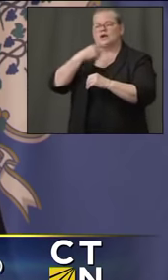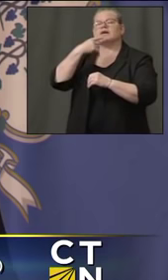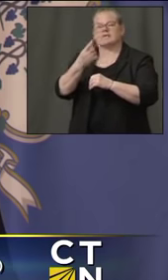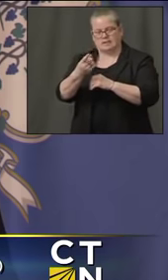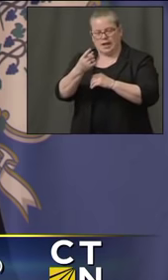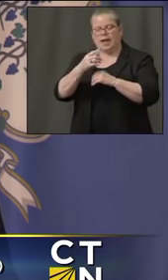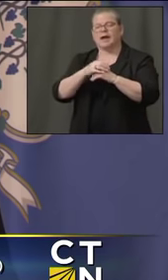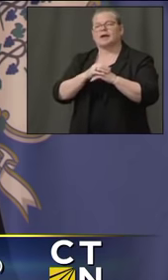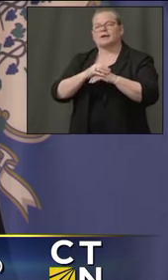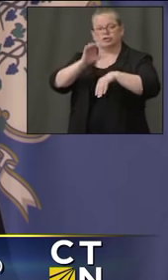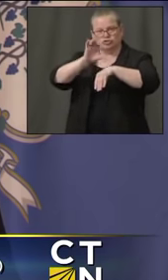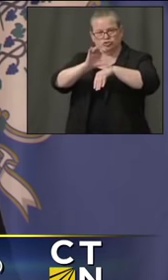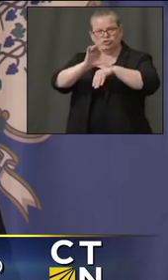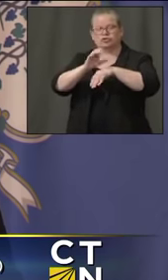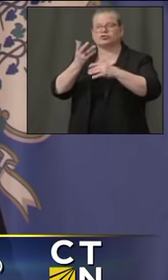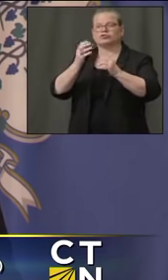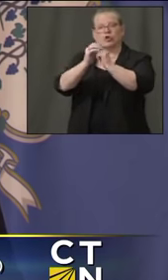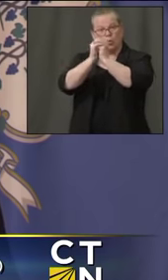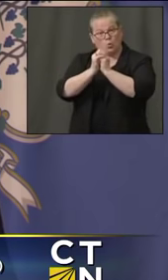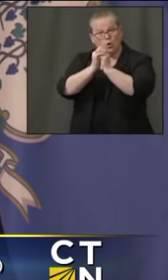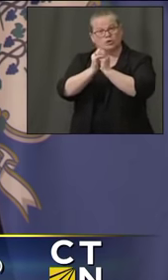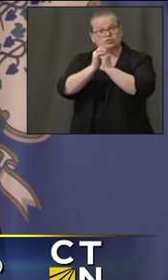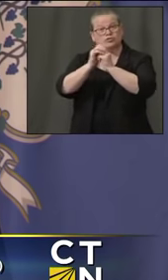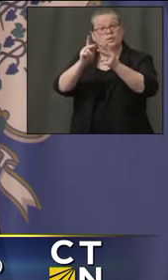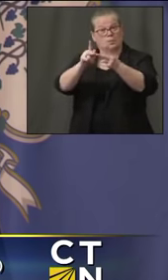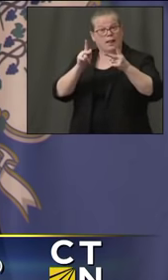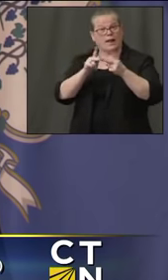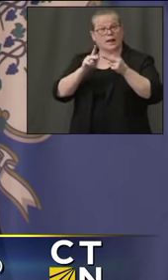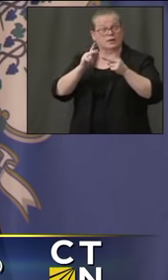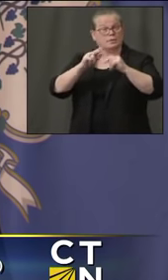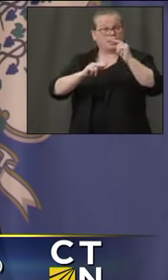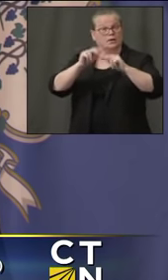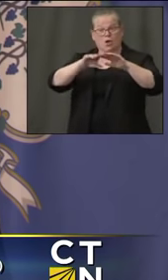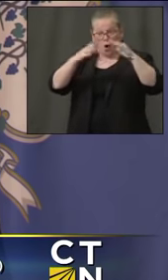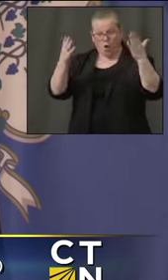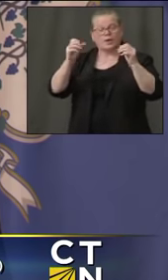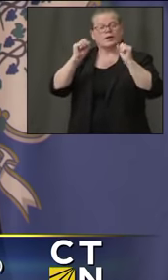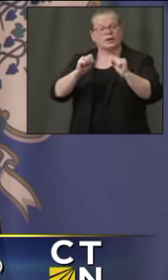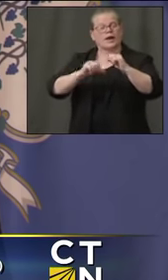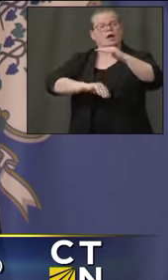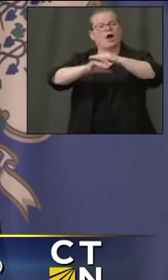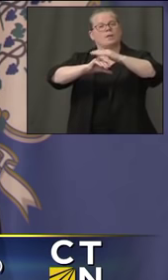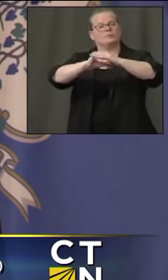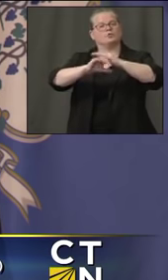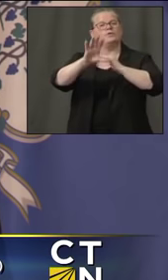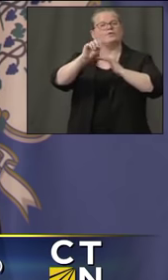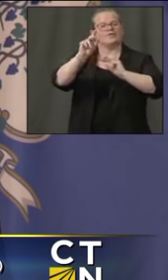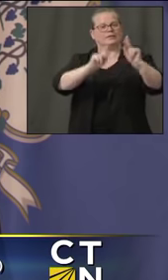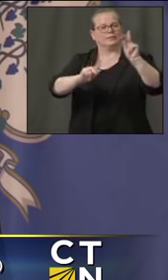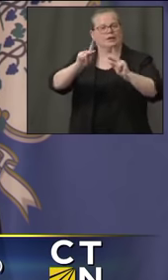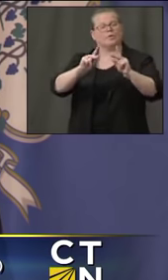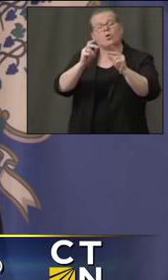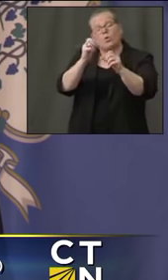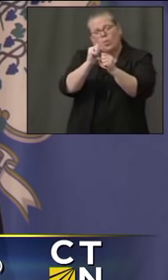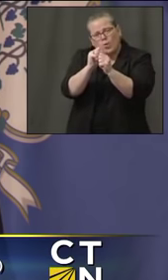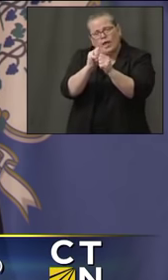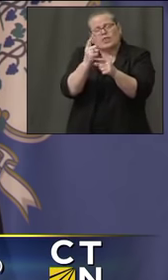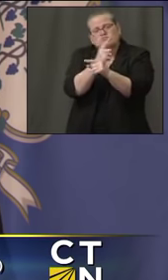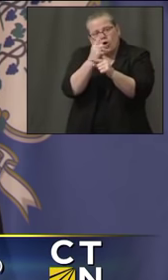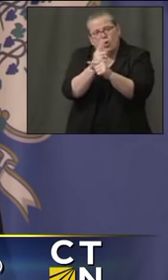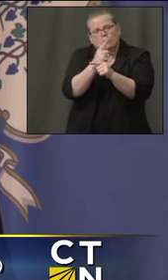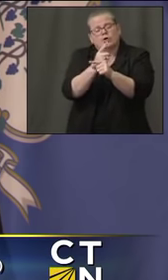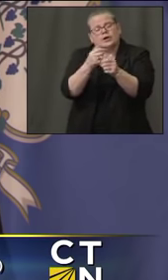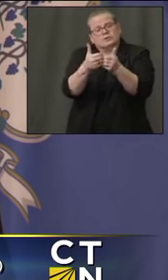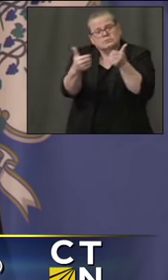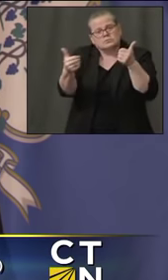appropriate social distancing. And you know me, I think people over the age of 65 should stay home and worship